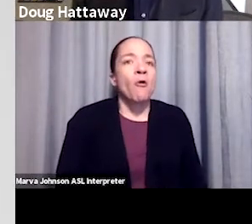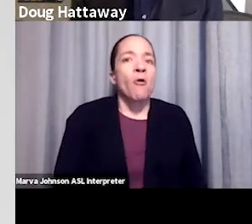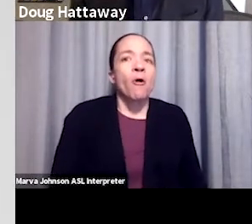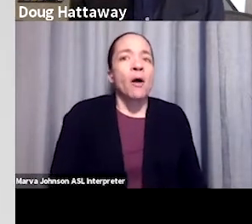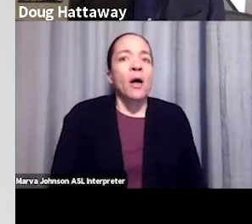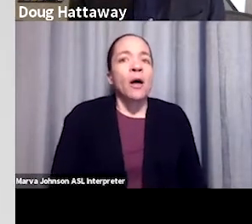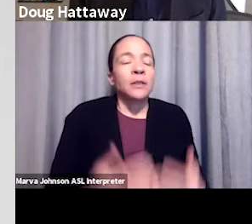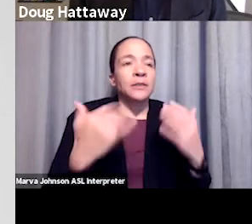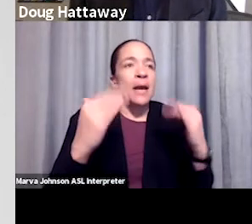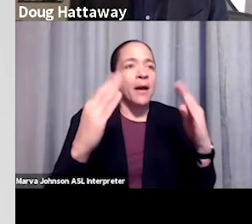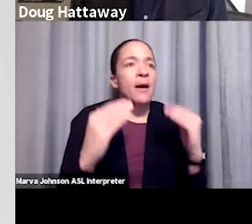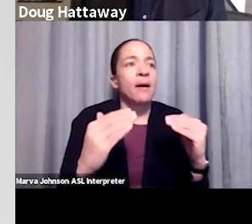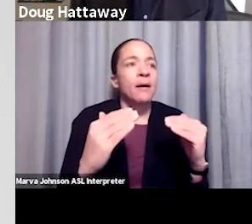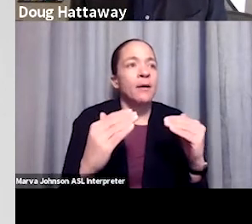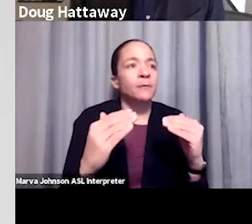slide.